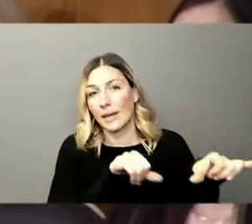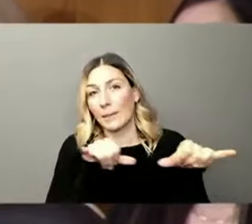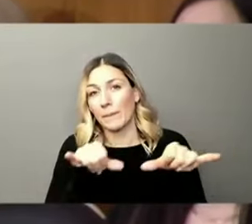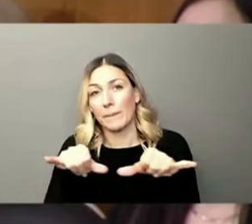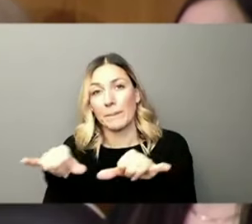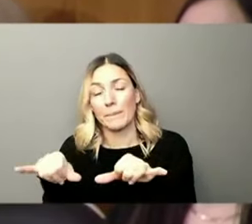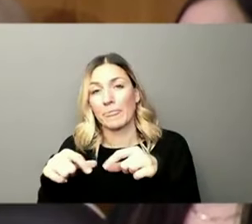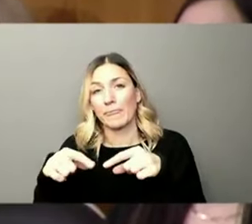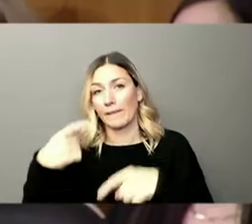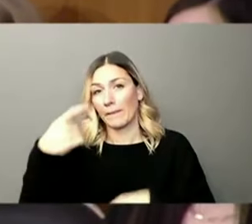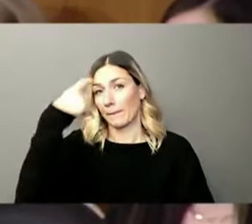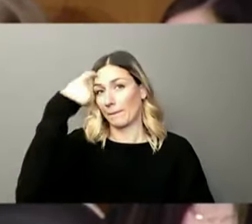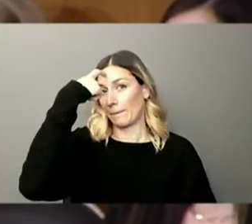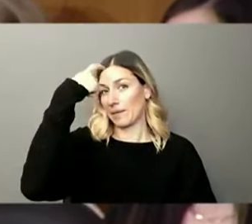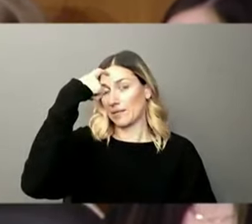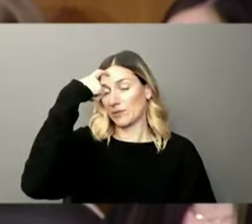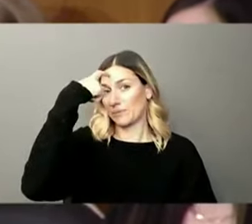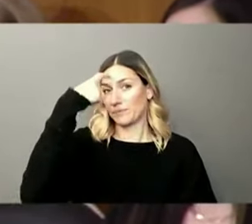psychological